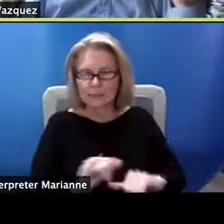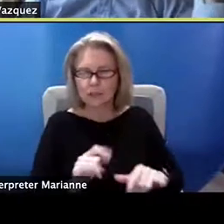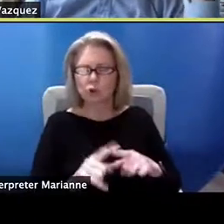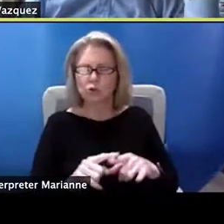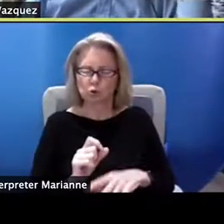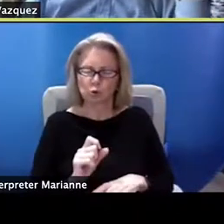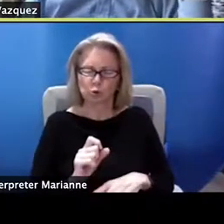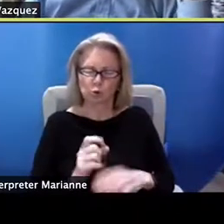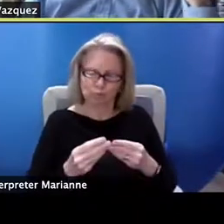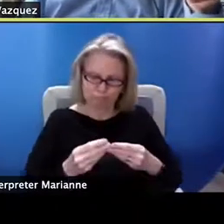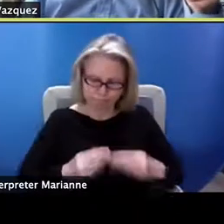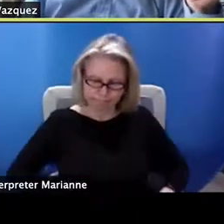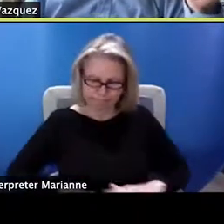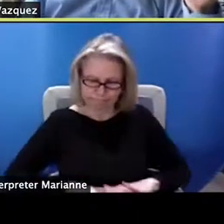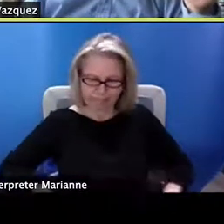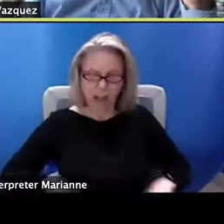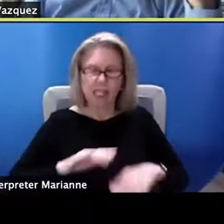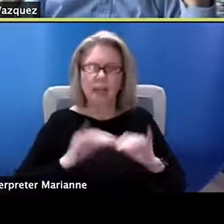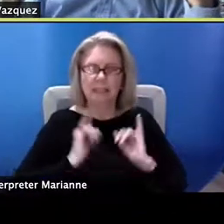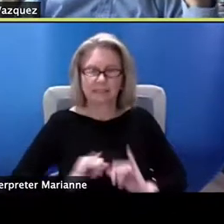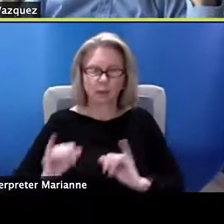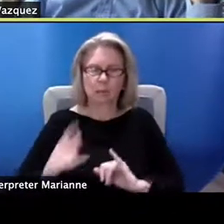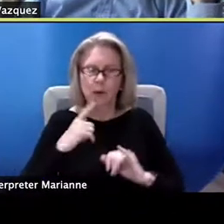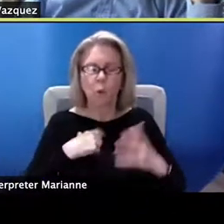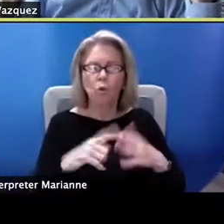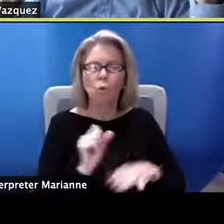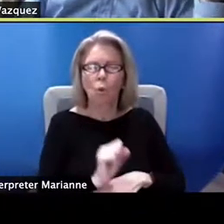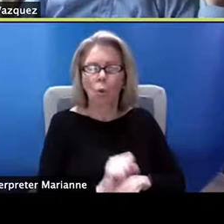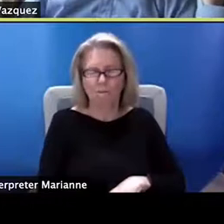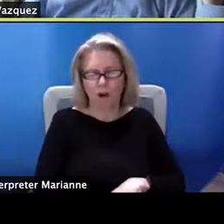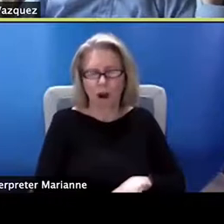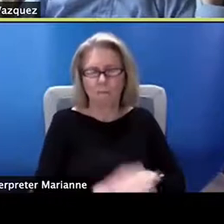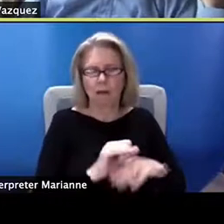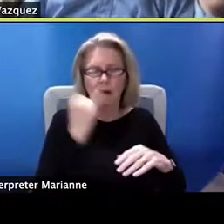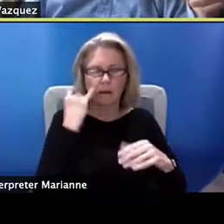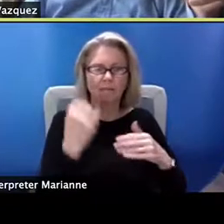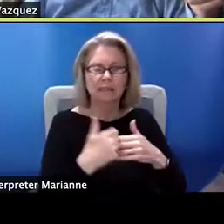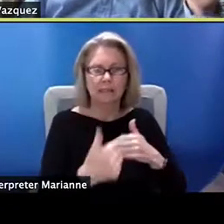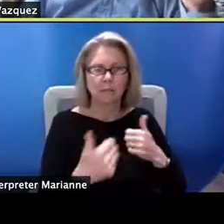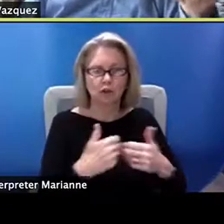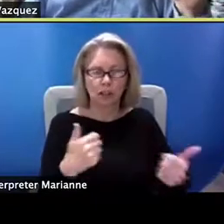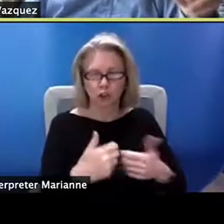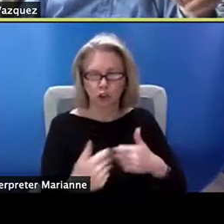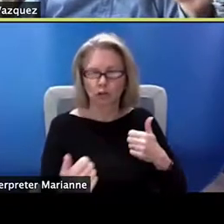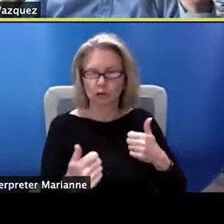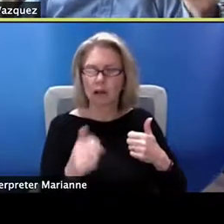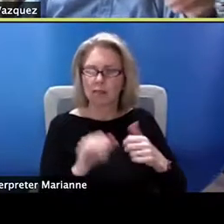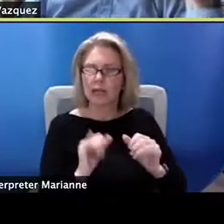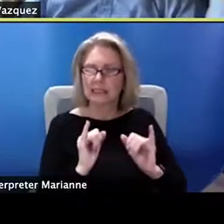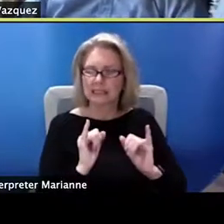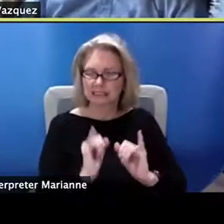or individualization is because we want to overcome the condition of separation. So that individual